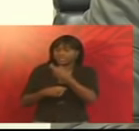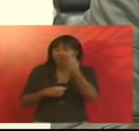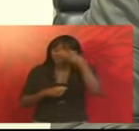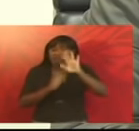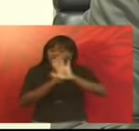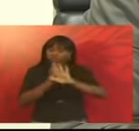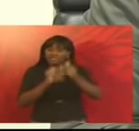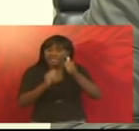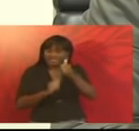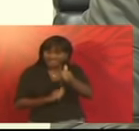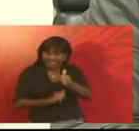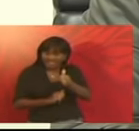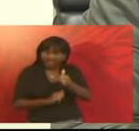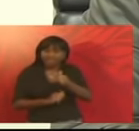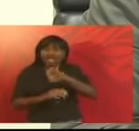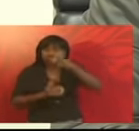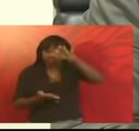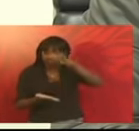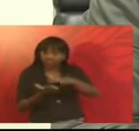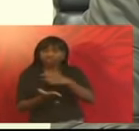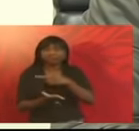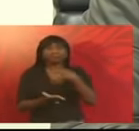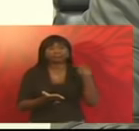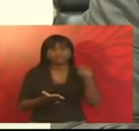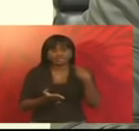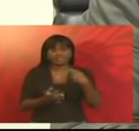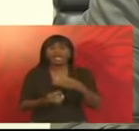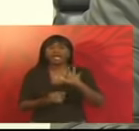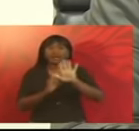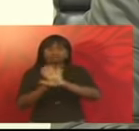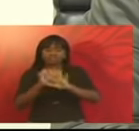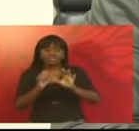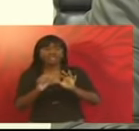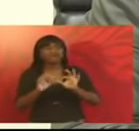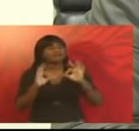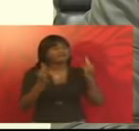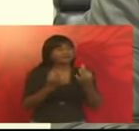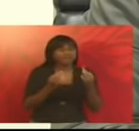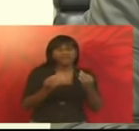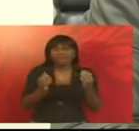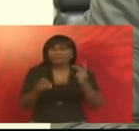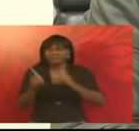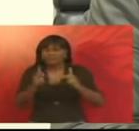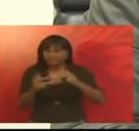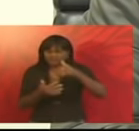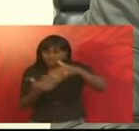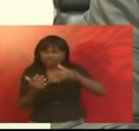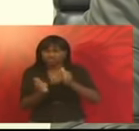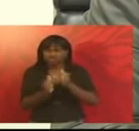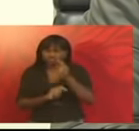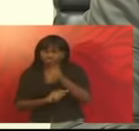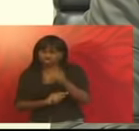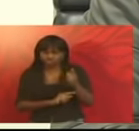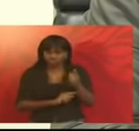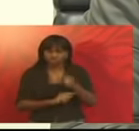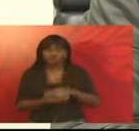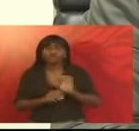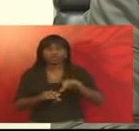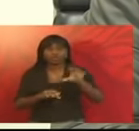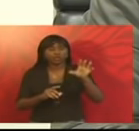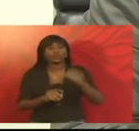their own risk, and also for the sake of protecting people around you as an individual, people around you who cannot